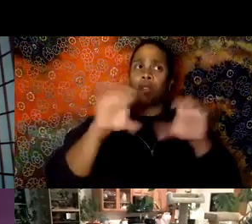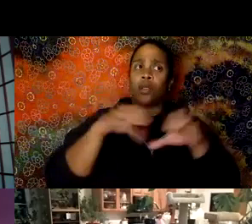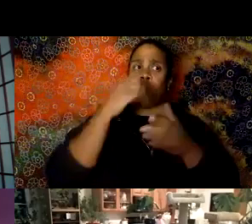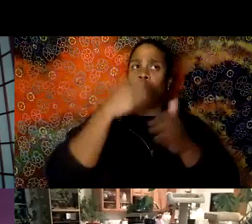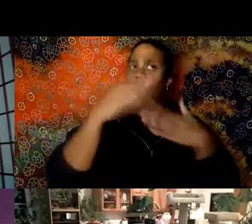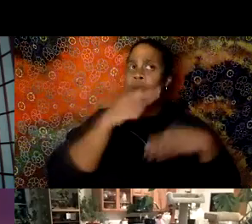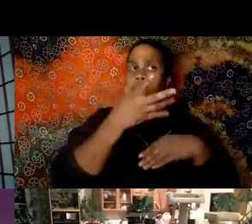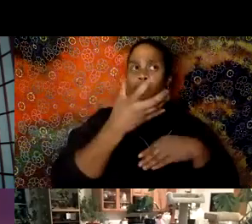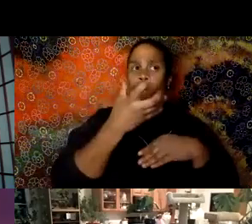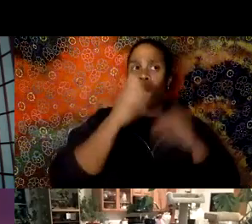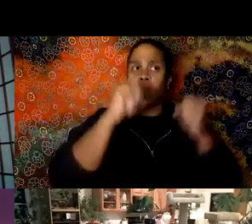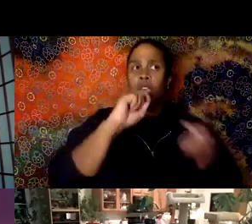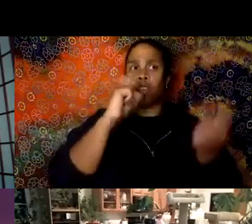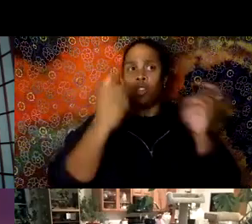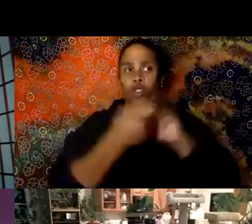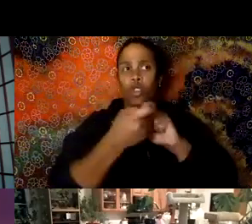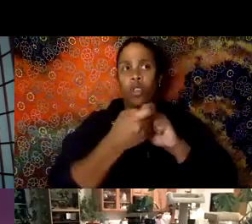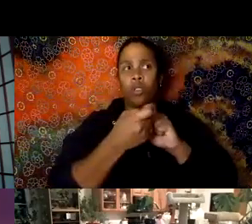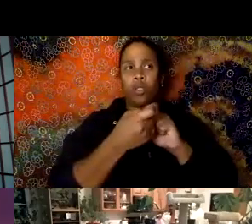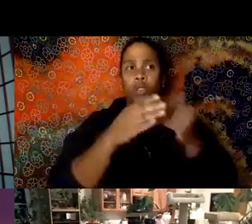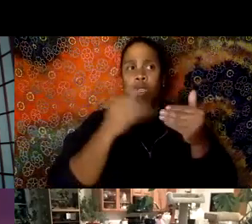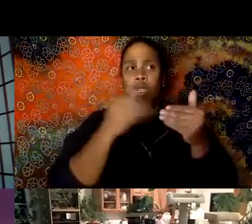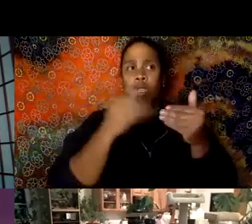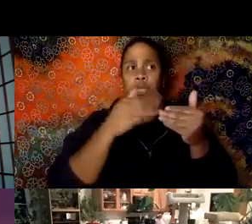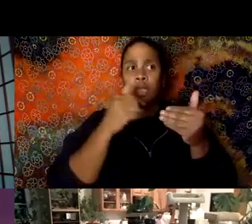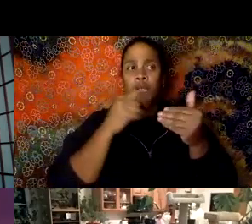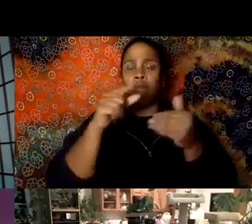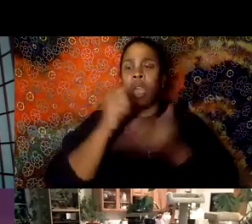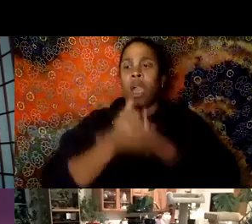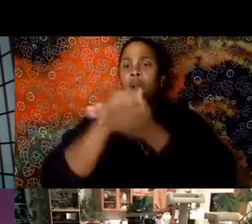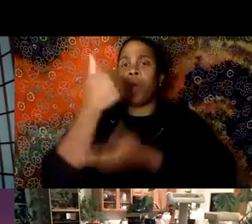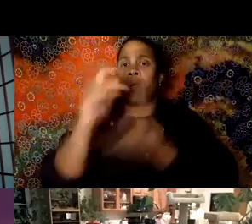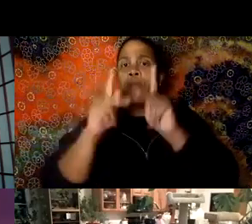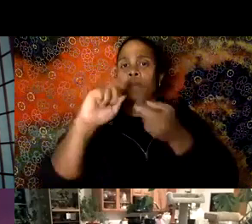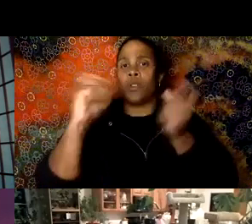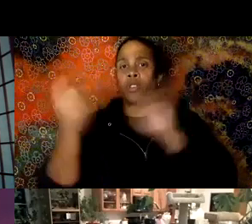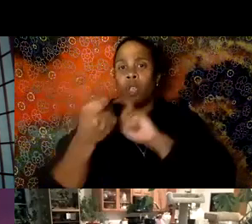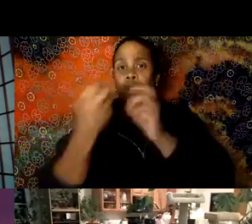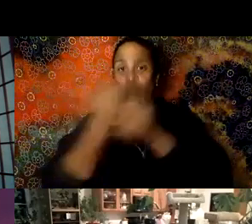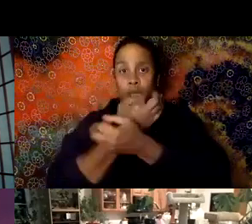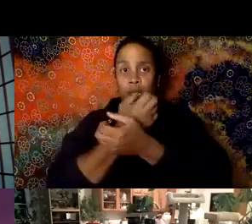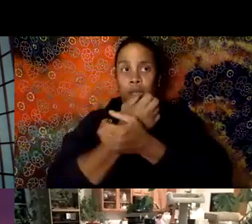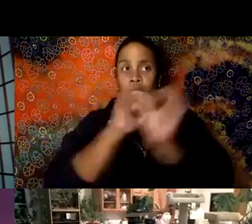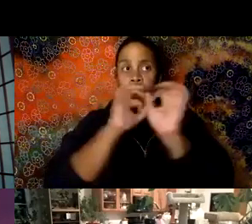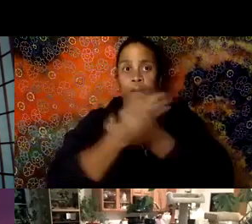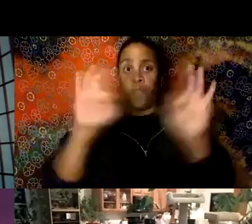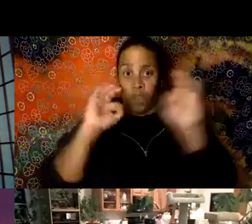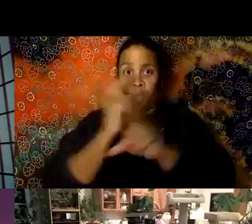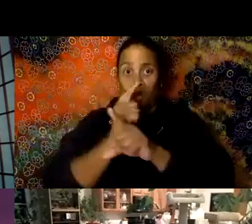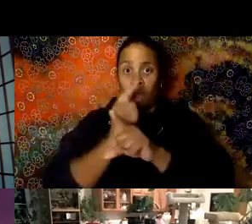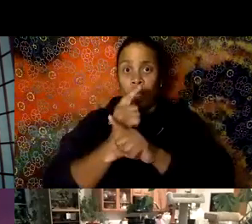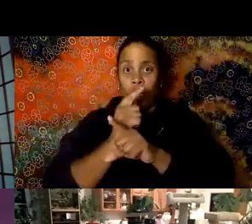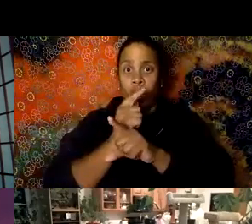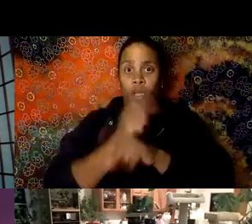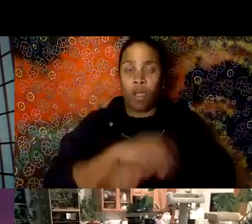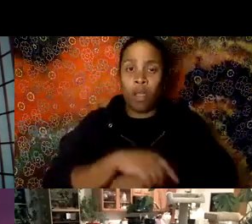and change, right? So they facilitate change for others. So freedom, right? To go wherever you want to go. Artisan is more